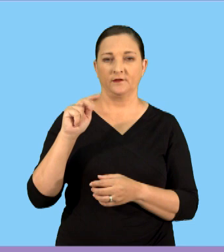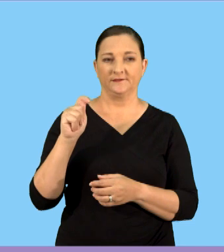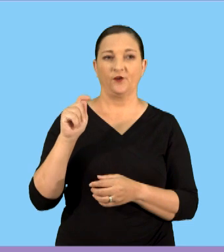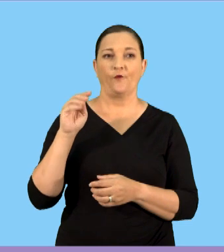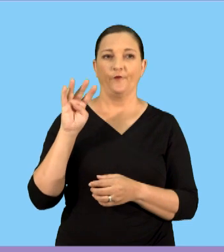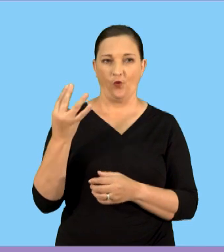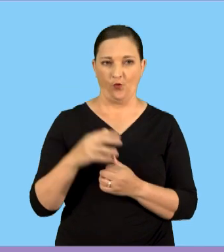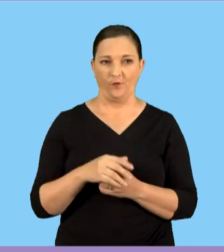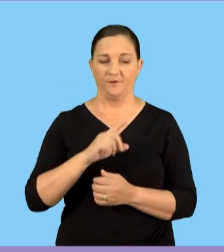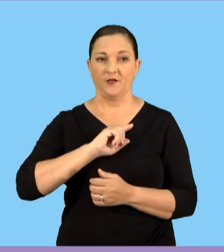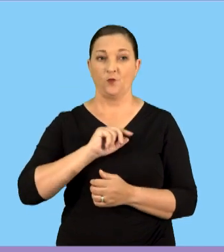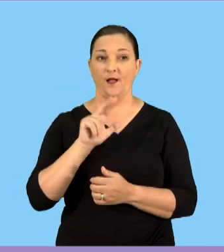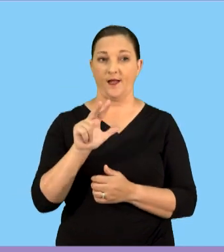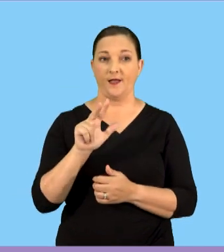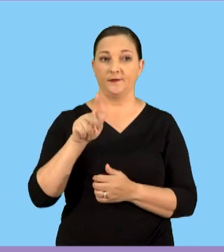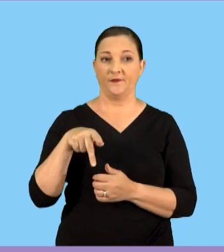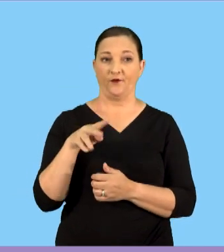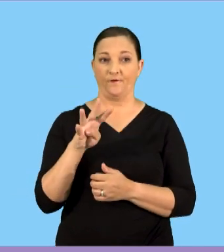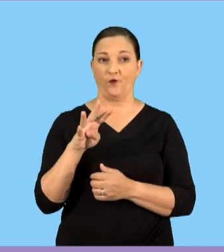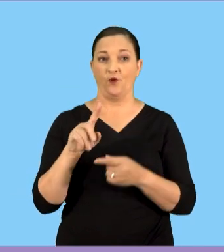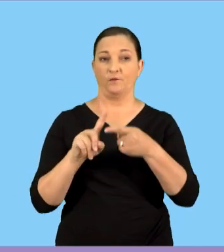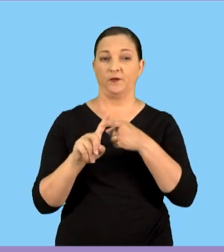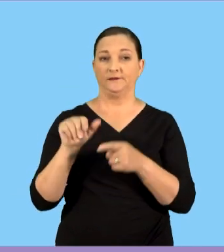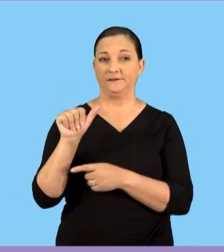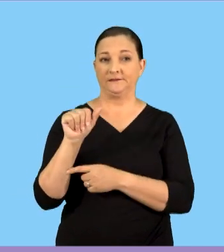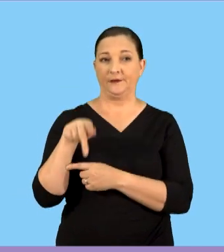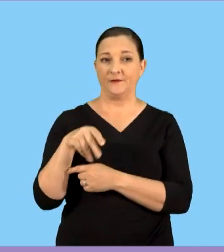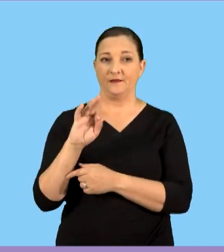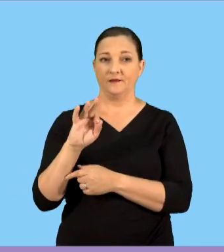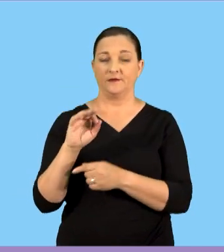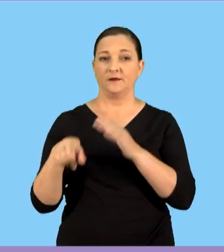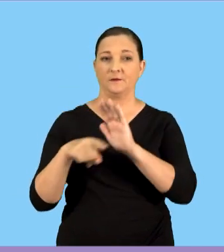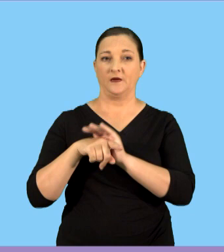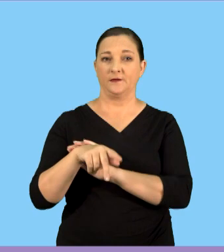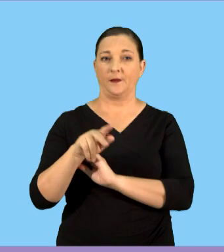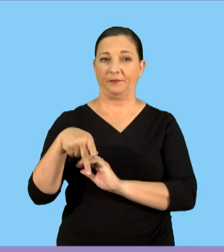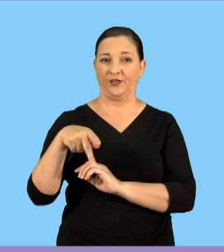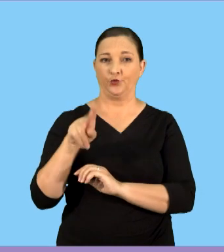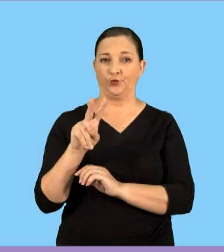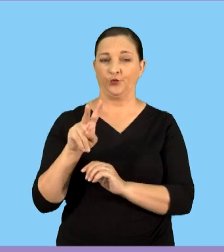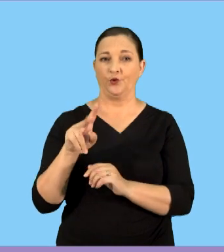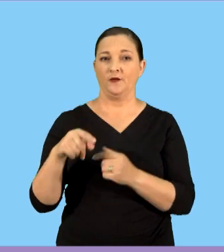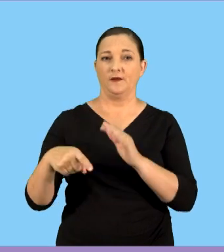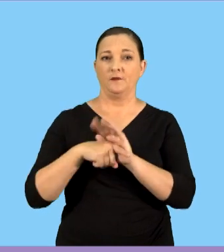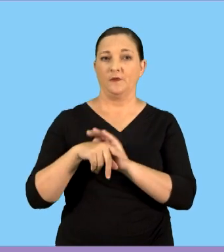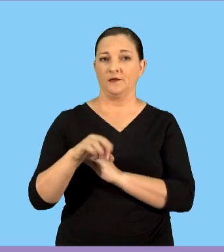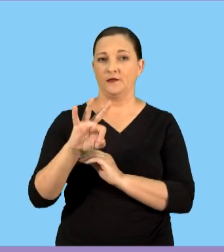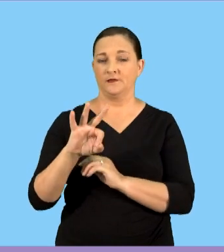4 plus 6p cubed minus p squared minus